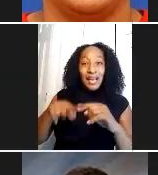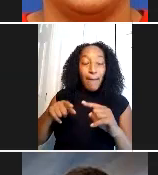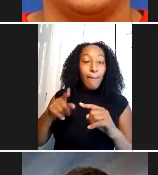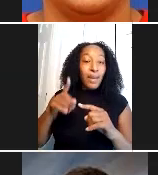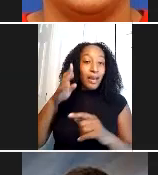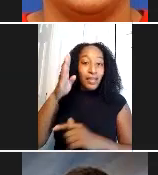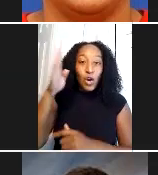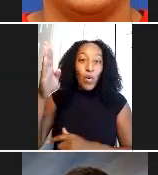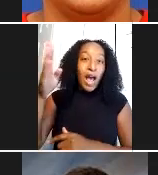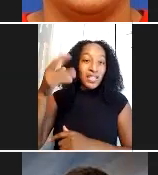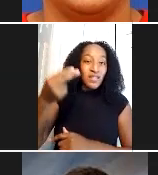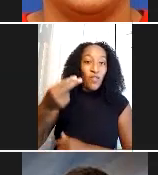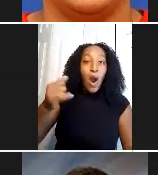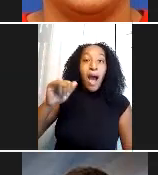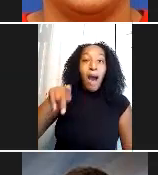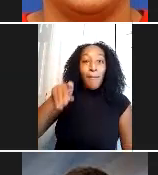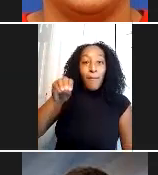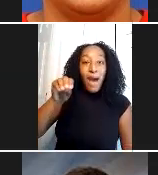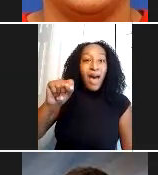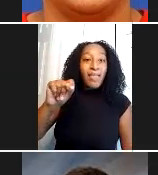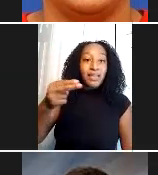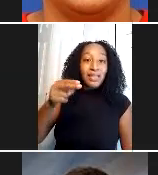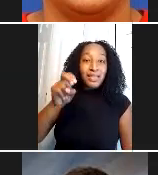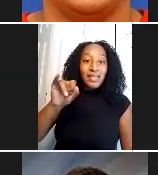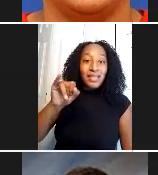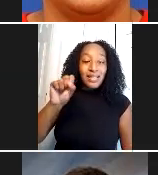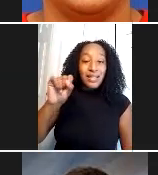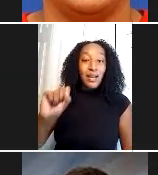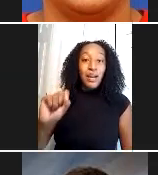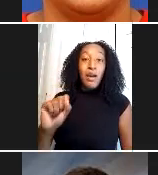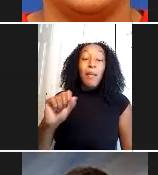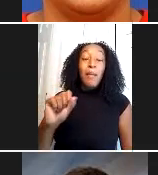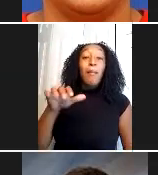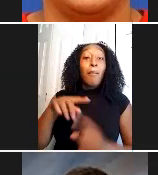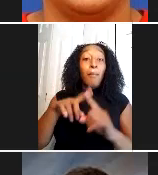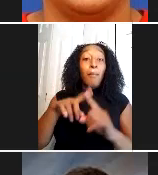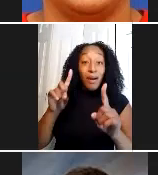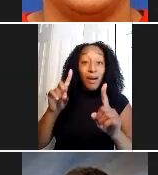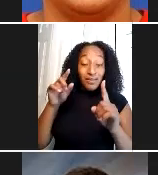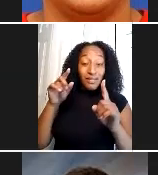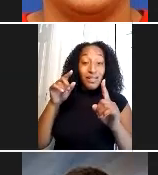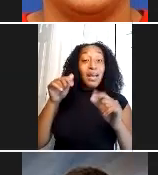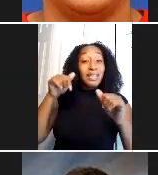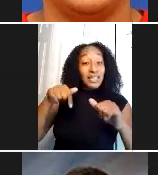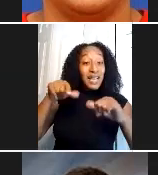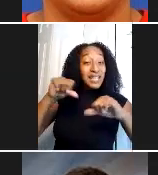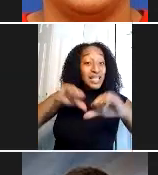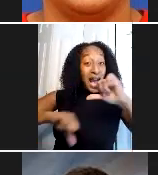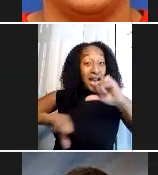But in science, we're more interested in looking into those